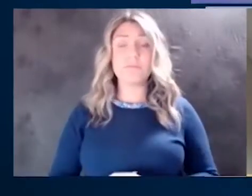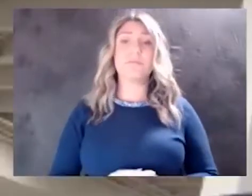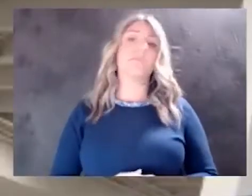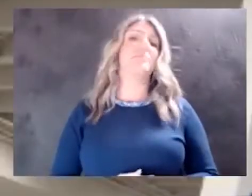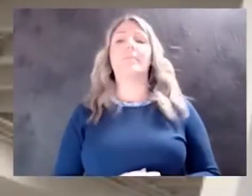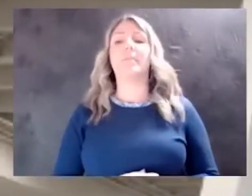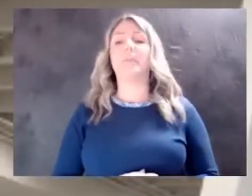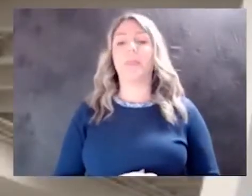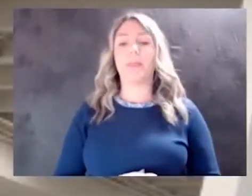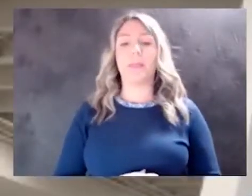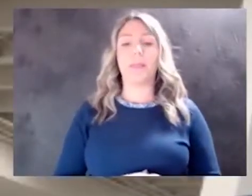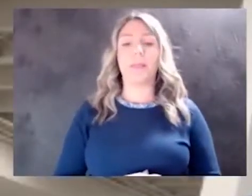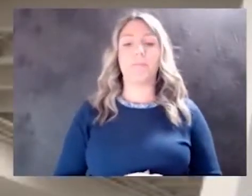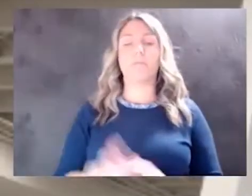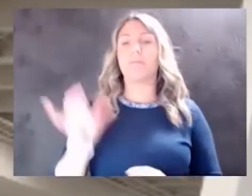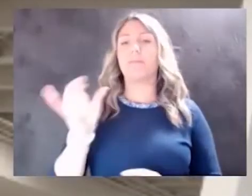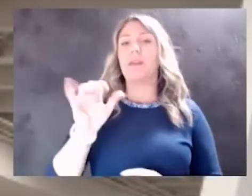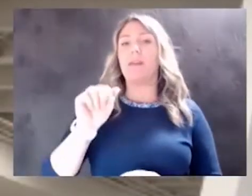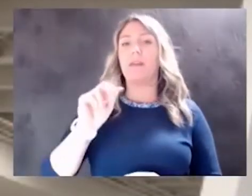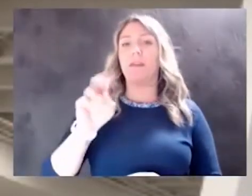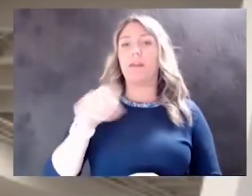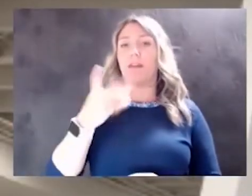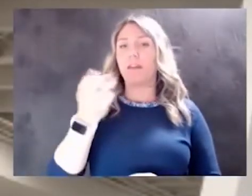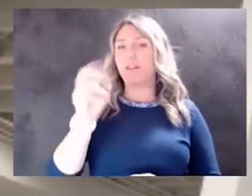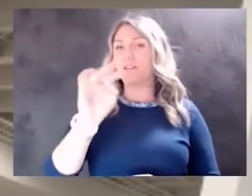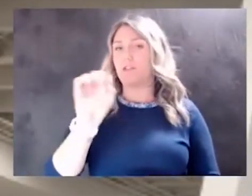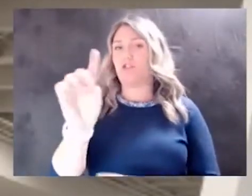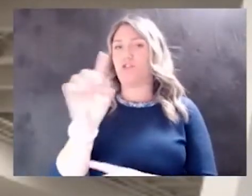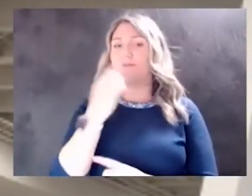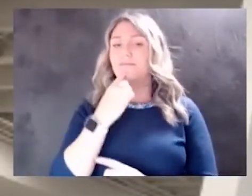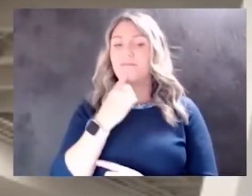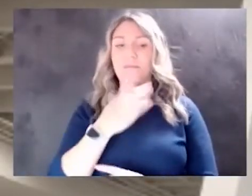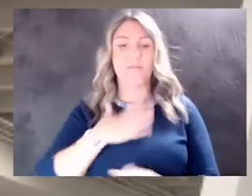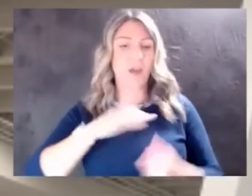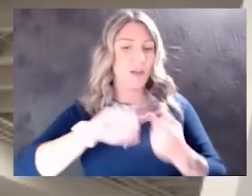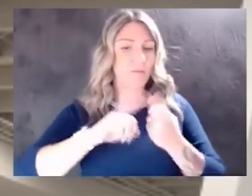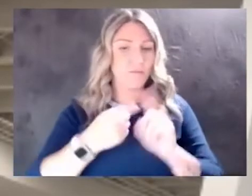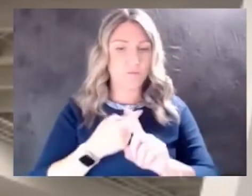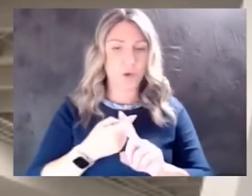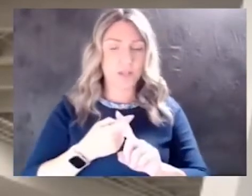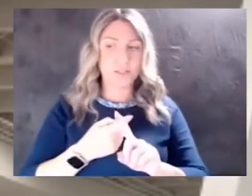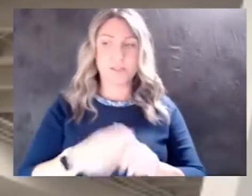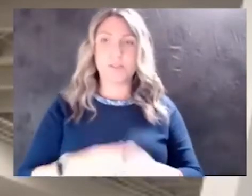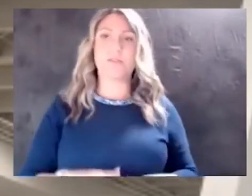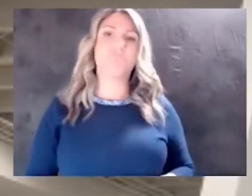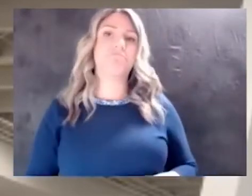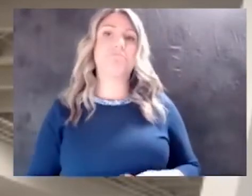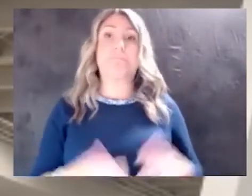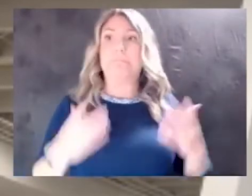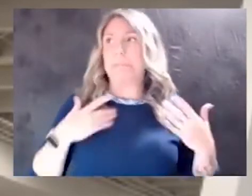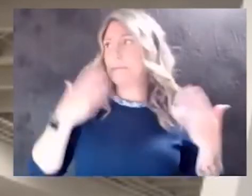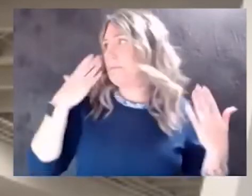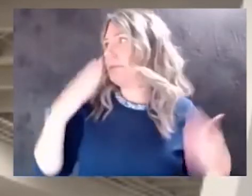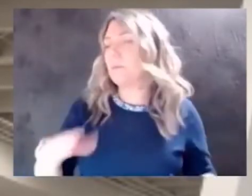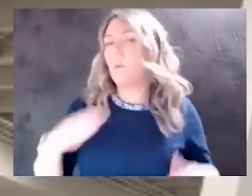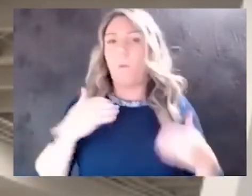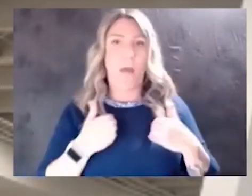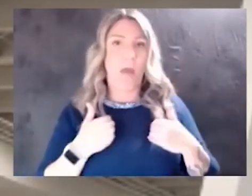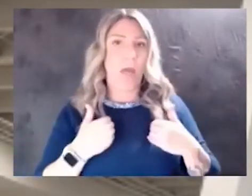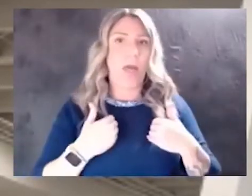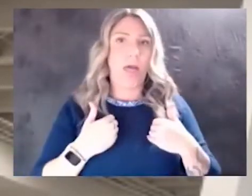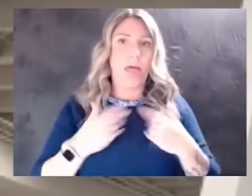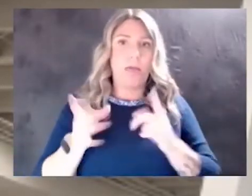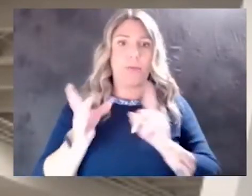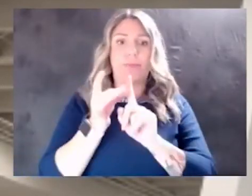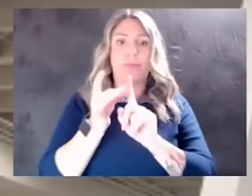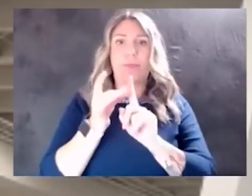Well, as Ashlyn said, it was basically the same thing. My friends, they barely knew they even had it.